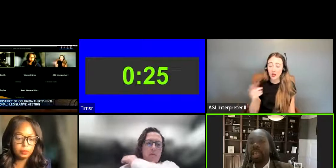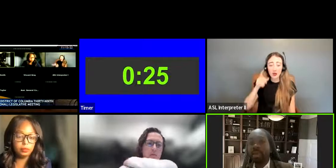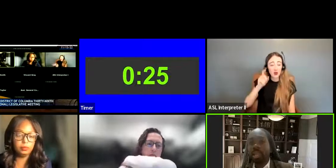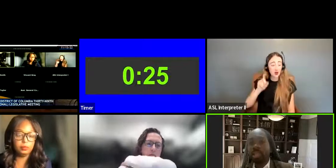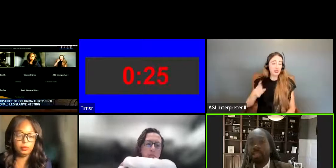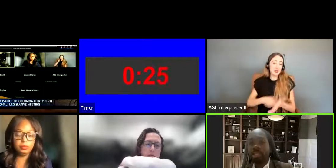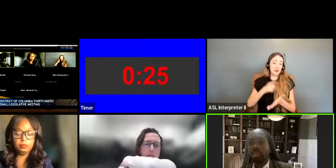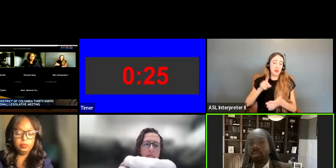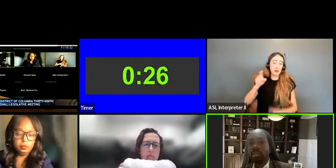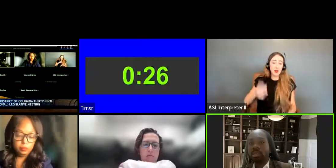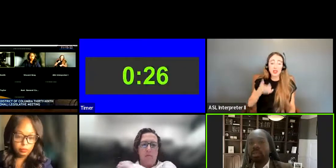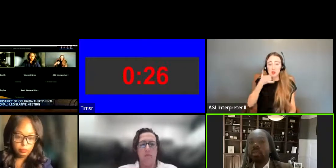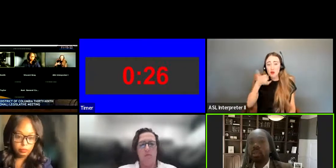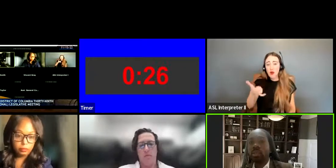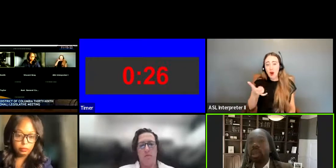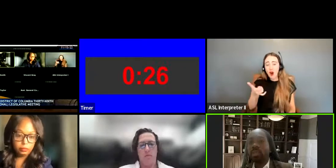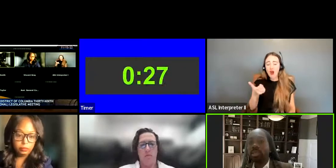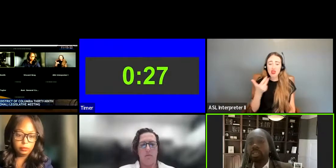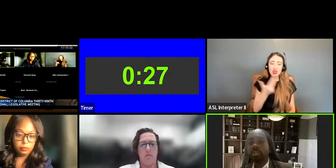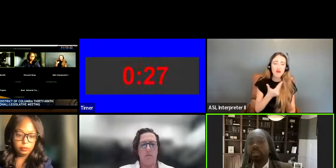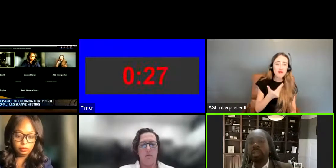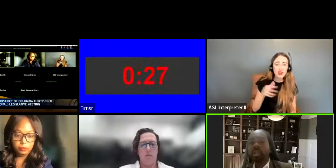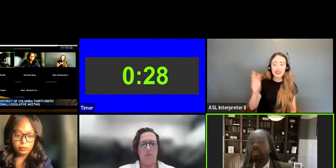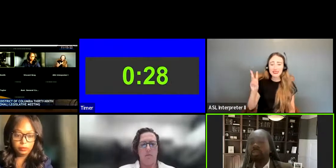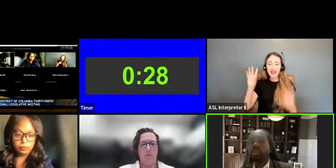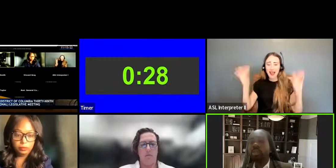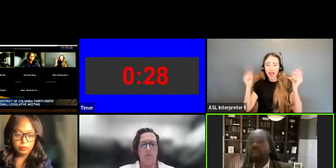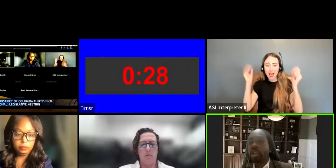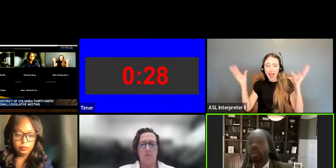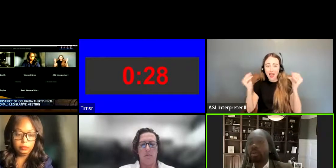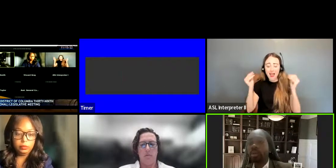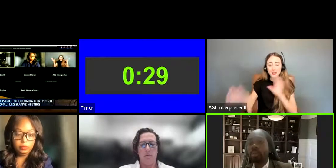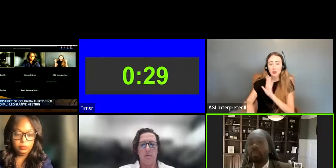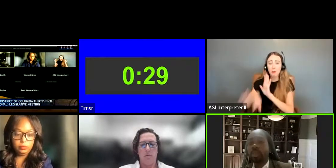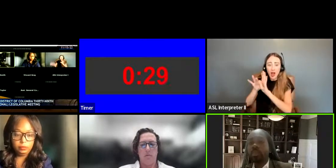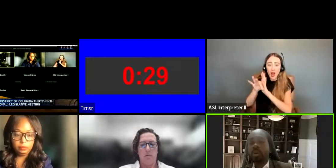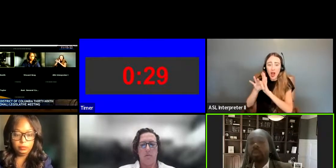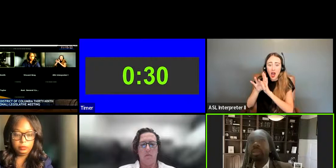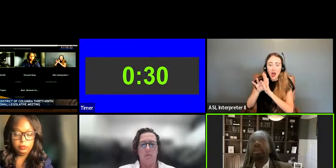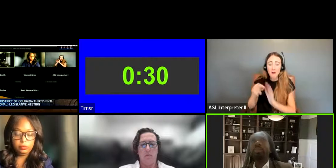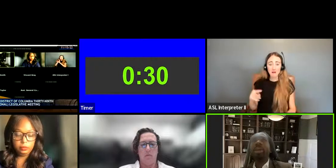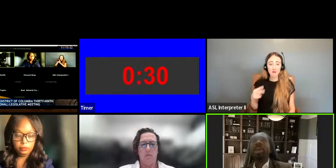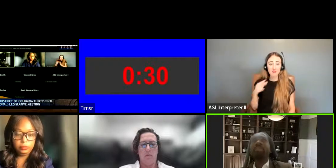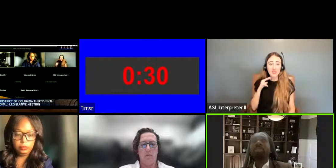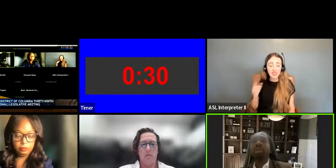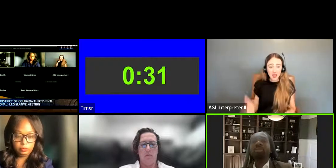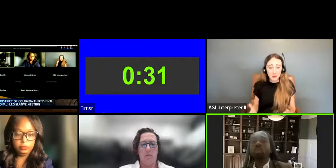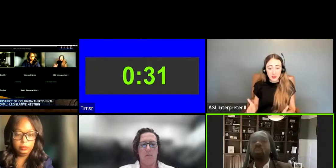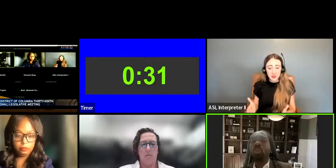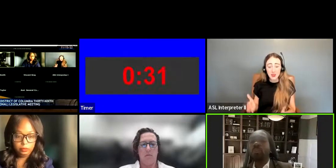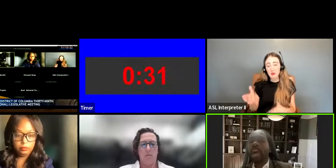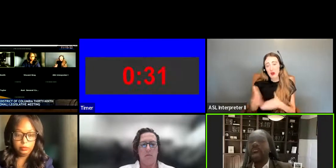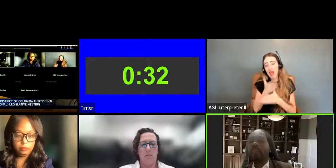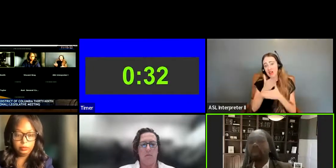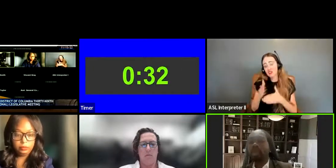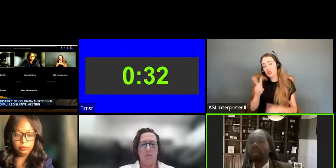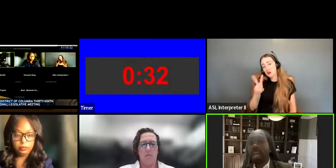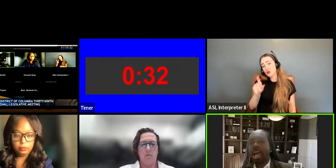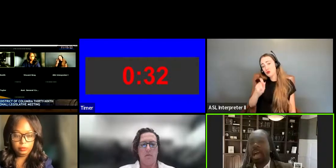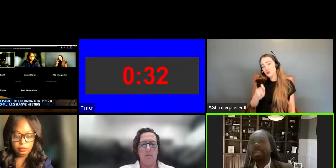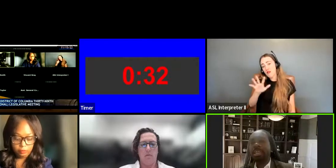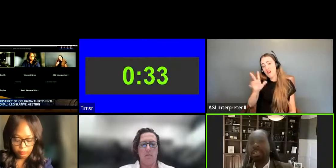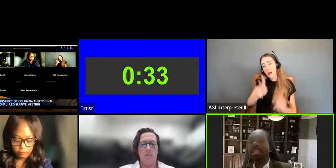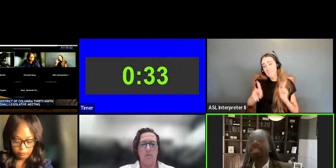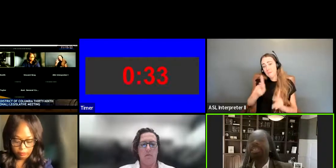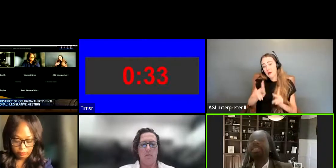6 ambulances to one crime scene to pick up victims off the ground. And we averaging about 2.5 people